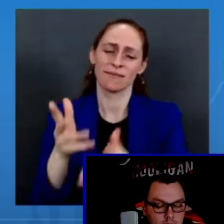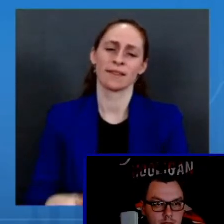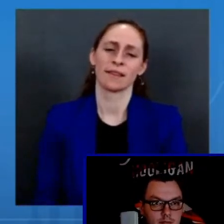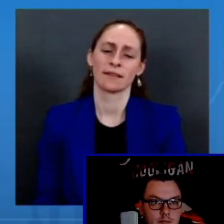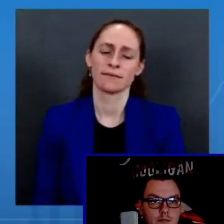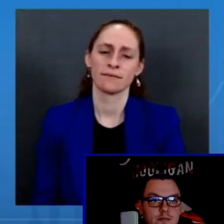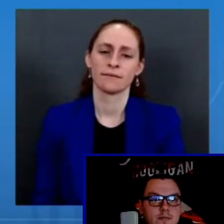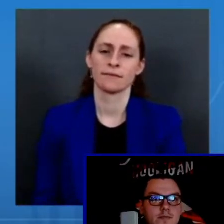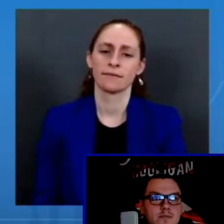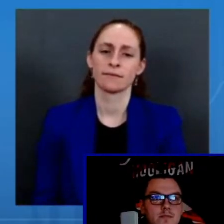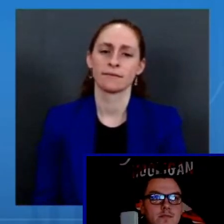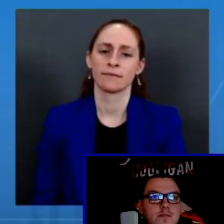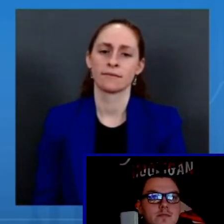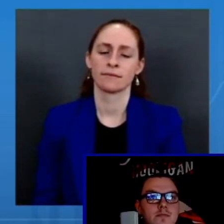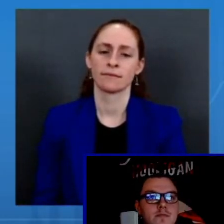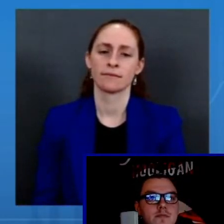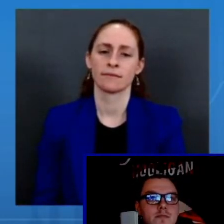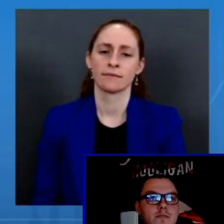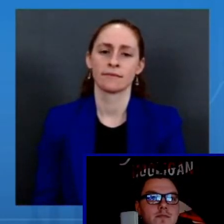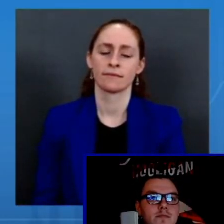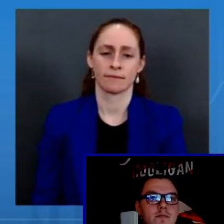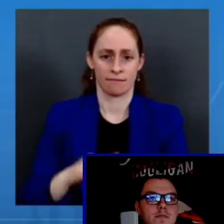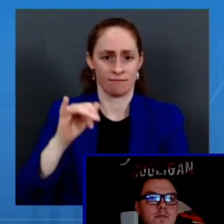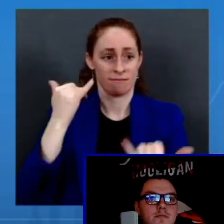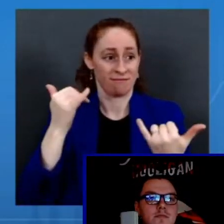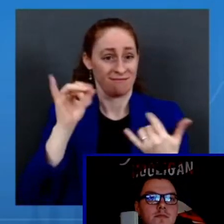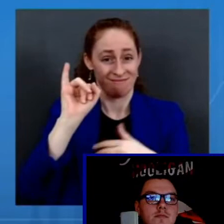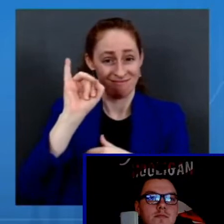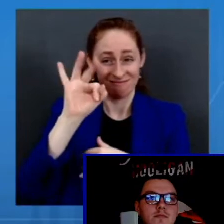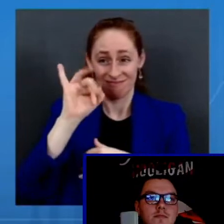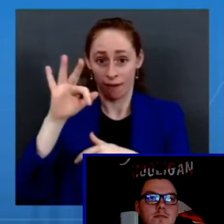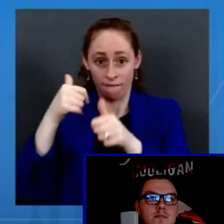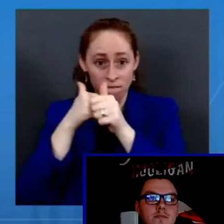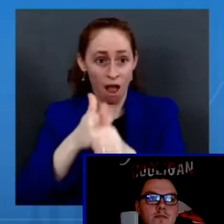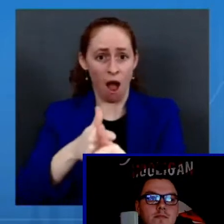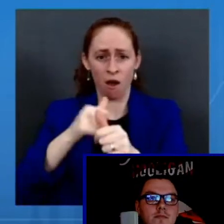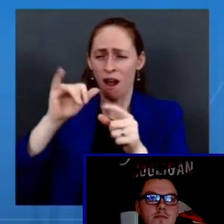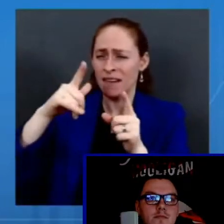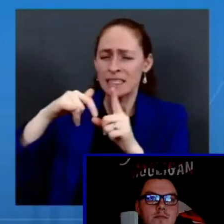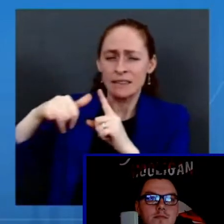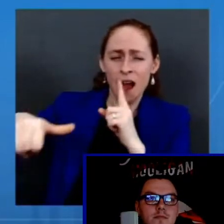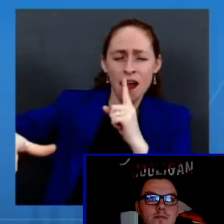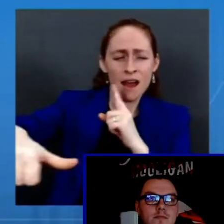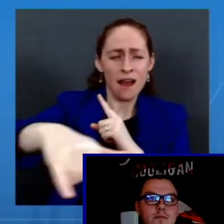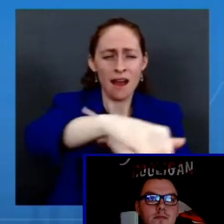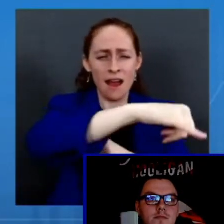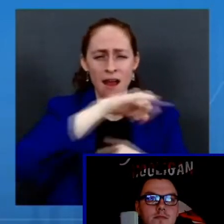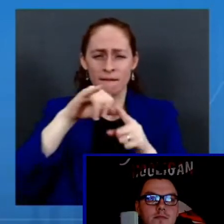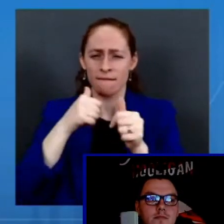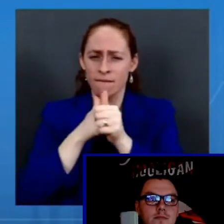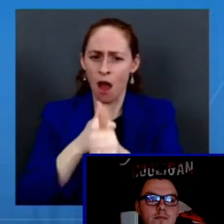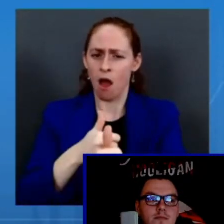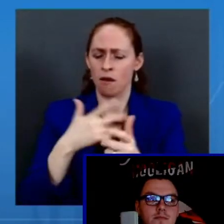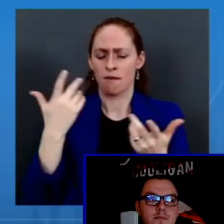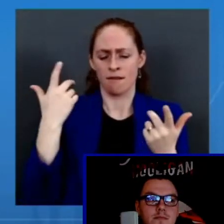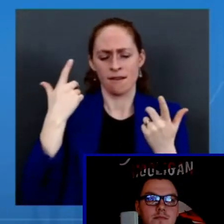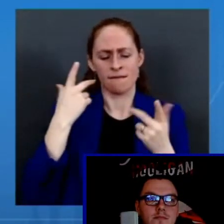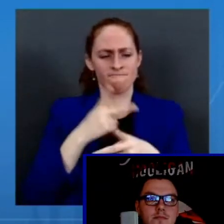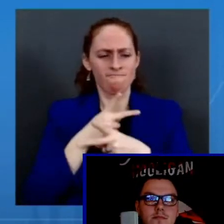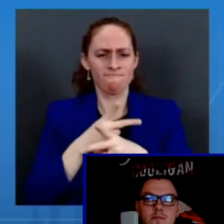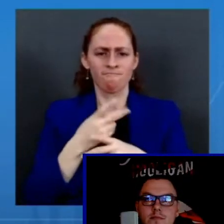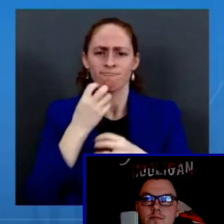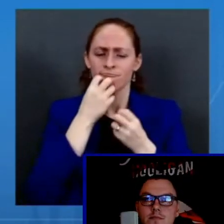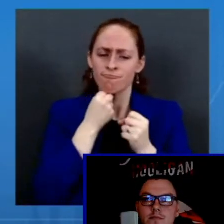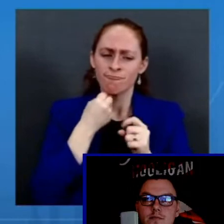are implemented by all of us, caring for ourselves and for one another, will largely determine the outlook of the